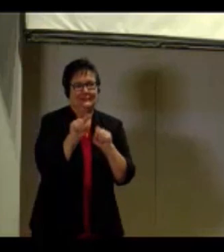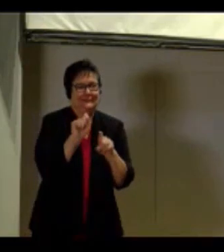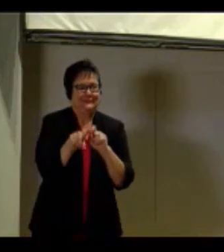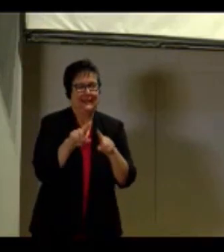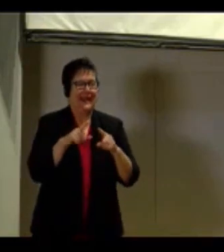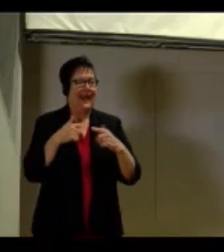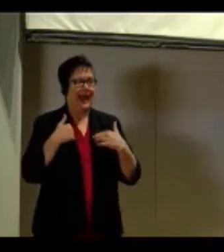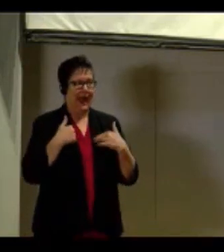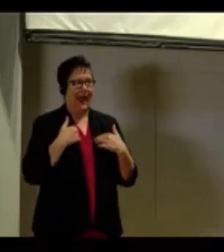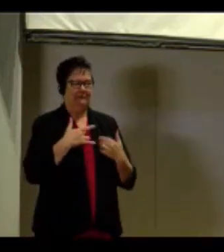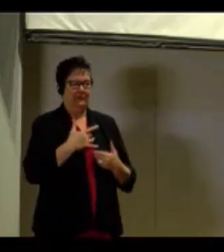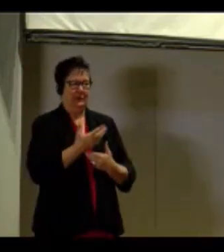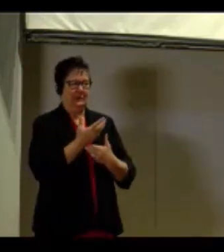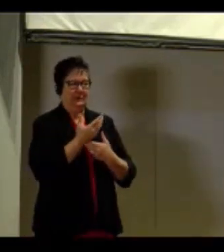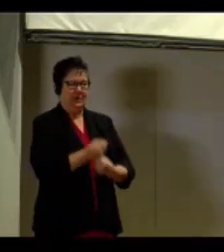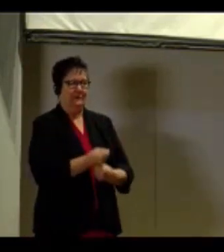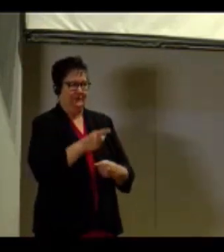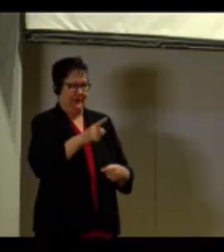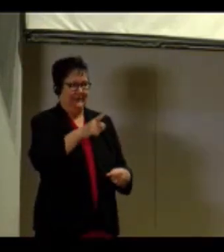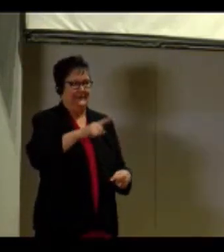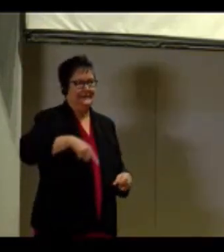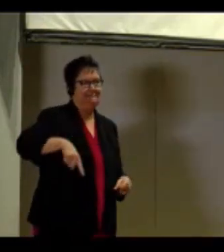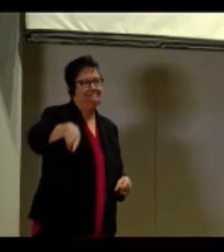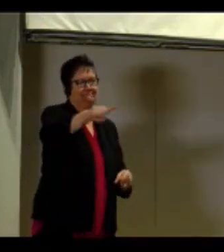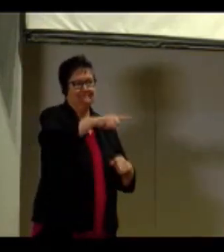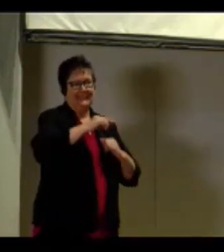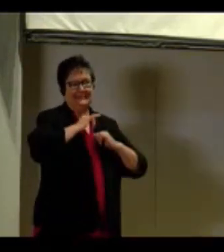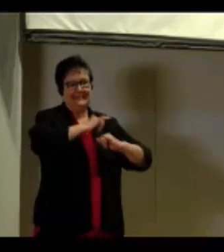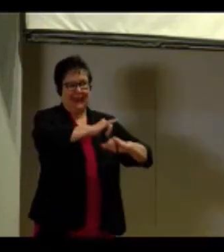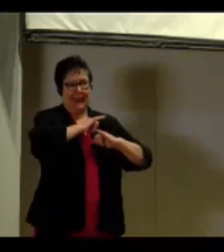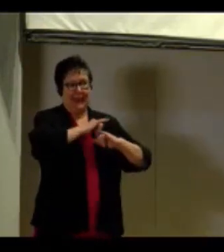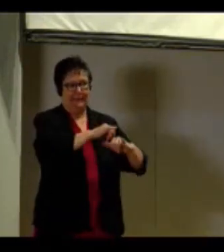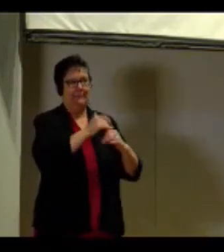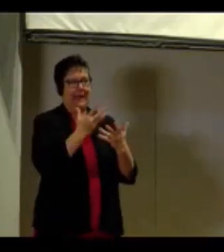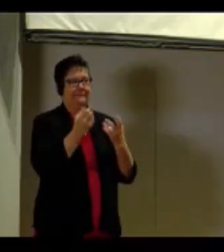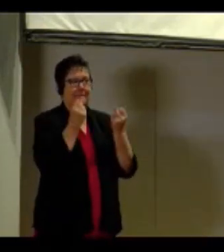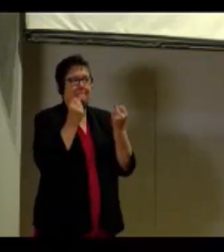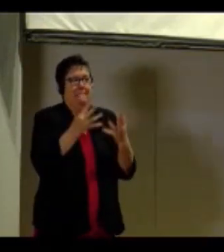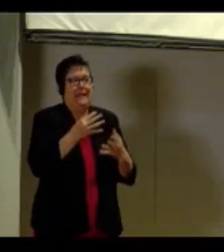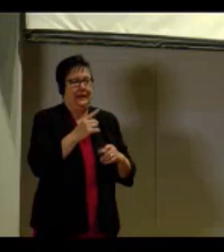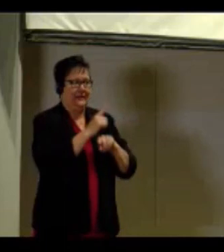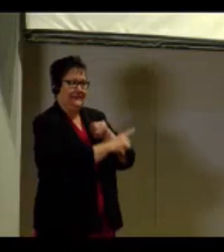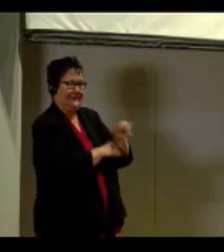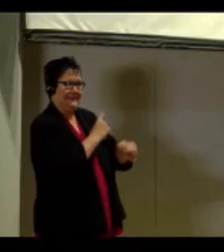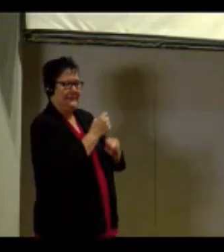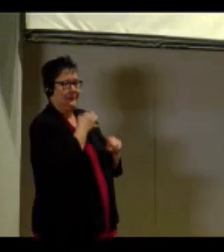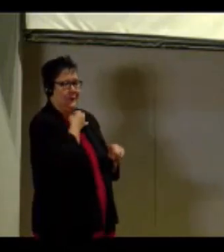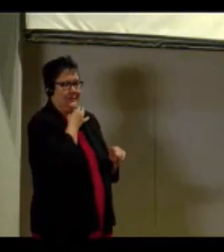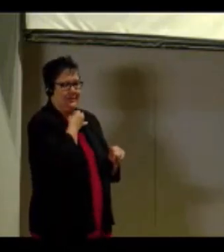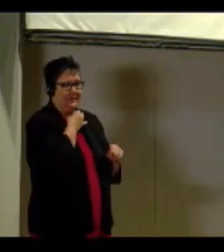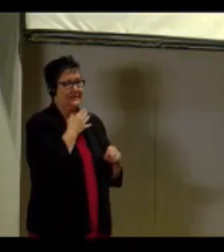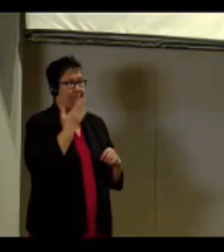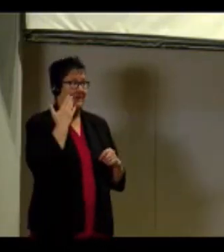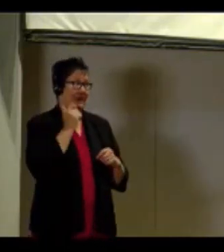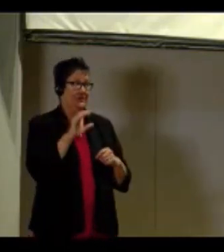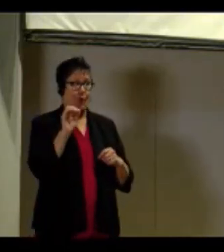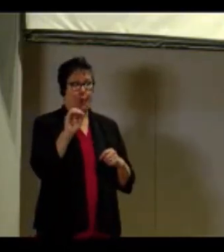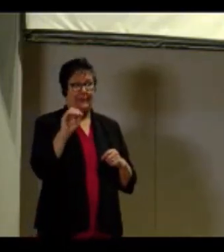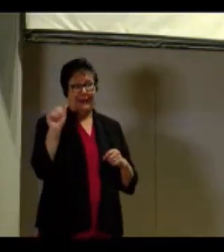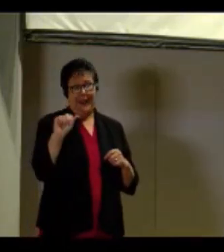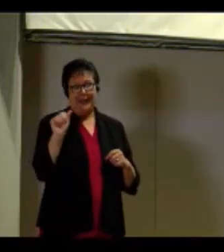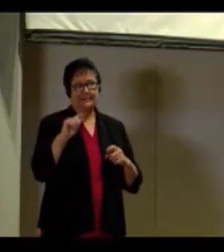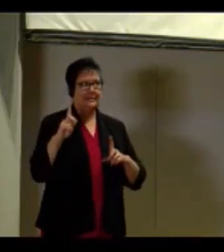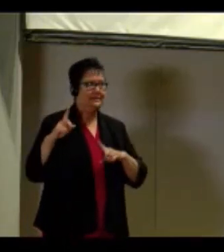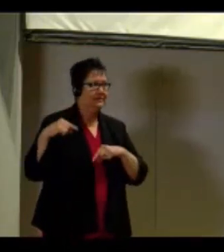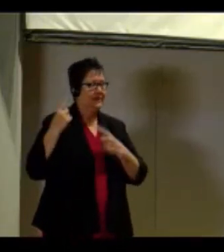and I am confident that the same is true of those of you in the audience, especially given the fact that open access has been